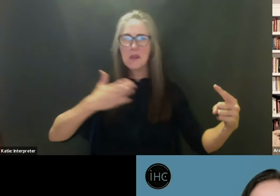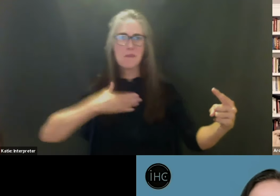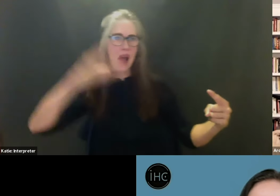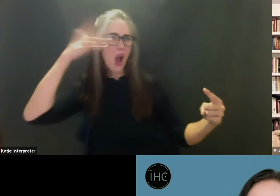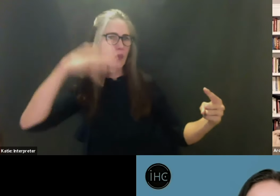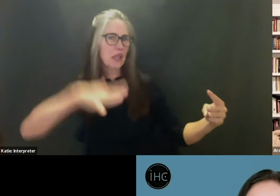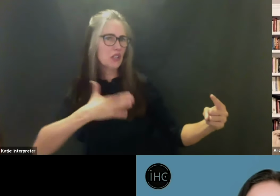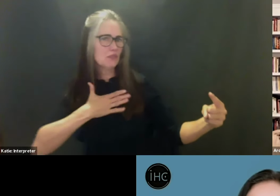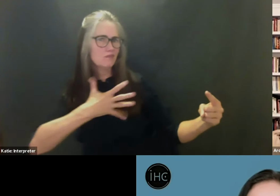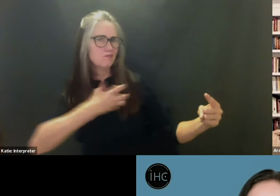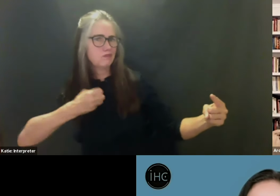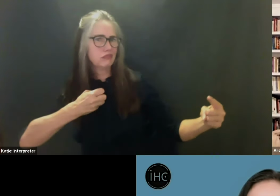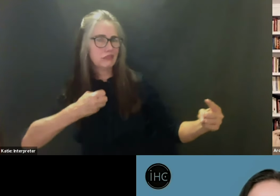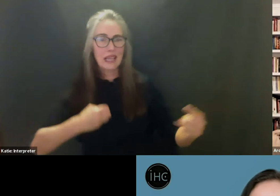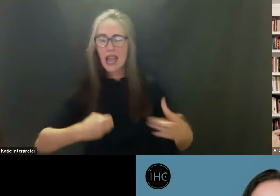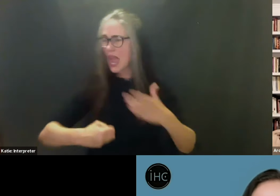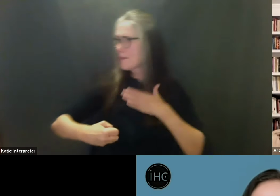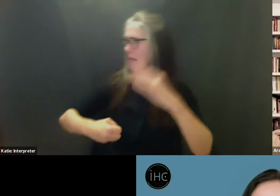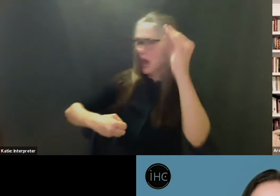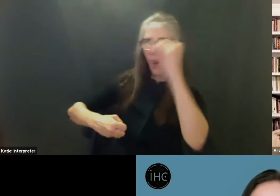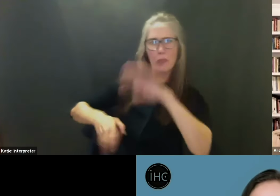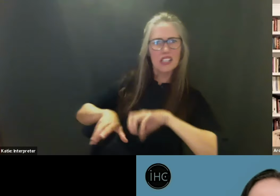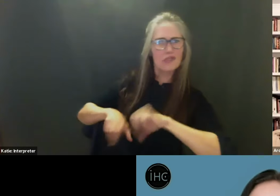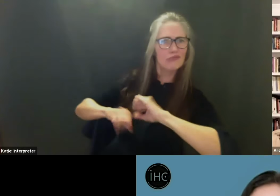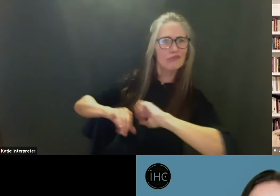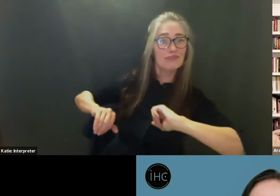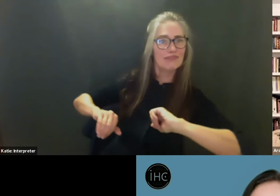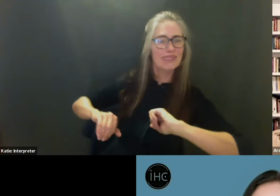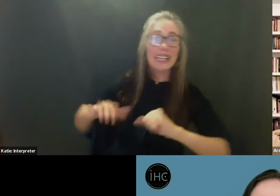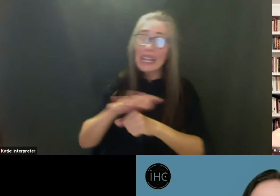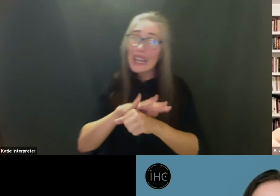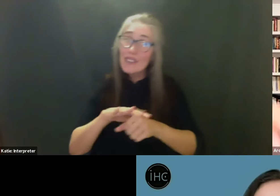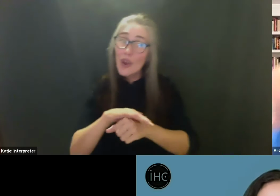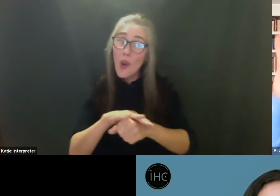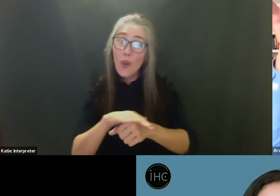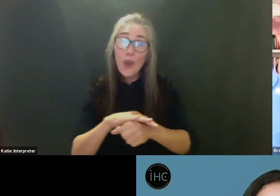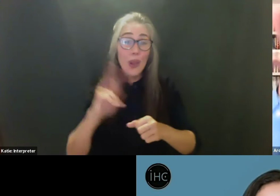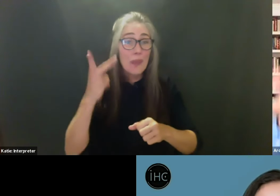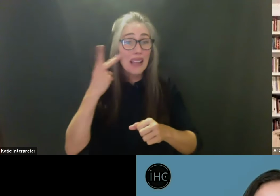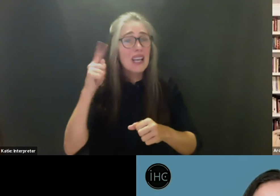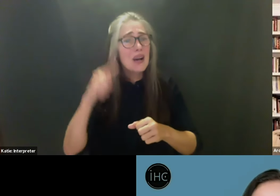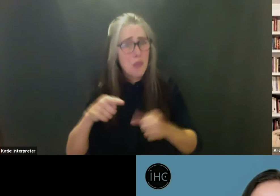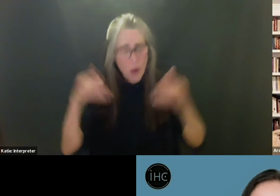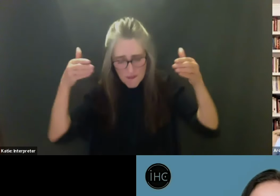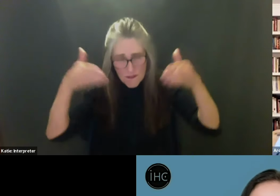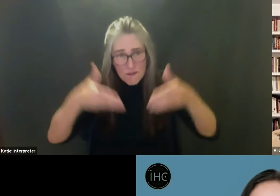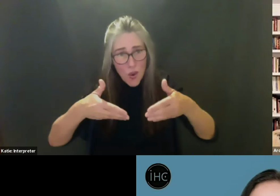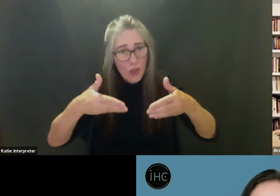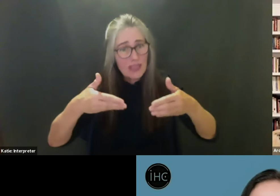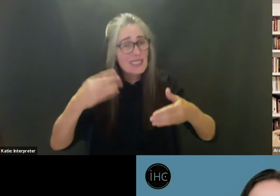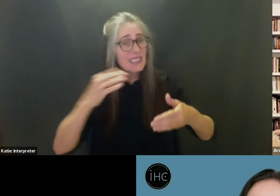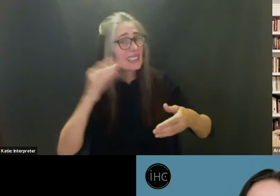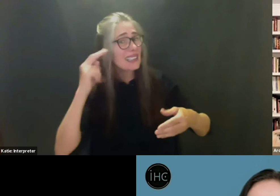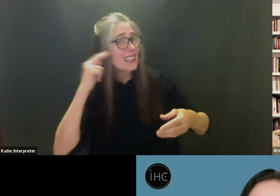politics can be, I think, much more about problem solving if it's not polarized. The trouble is that a lot of the national polarization is